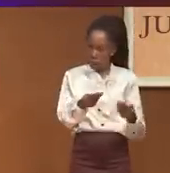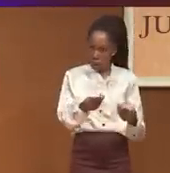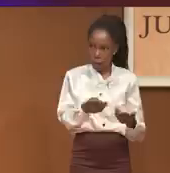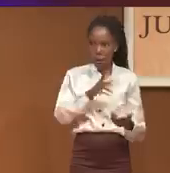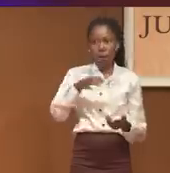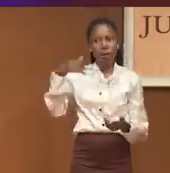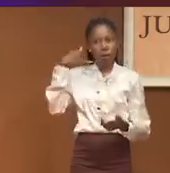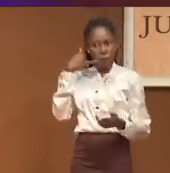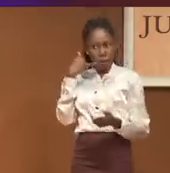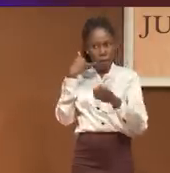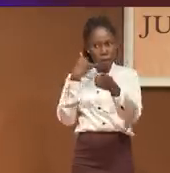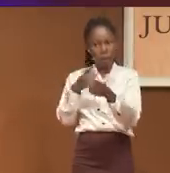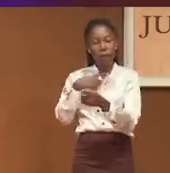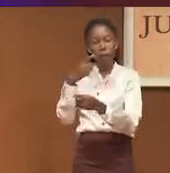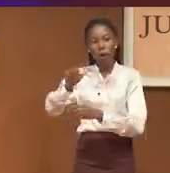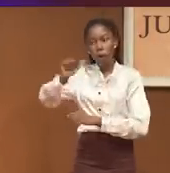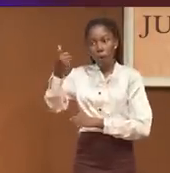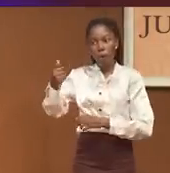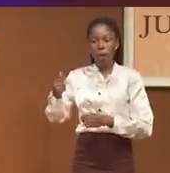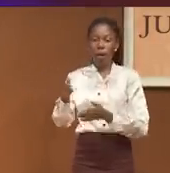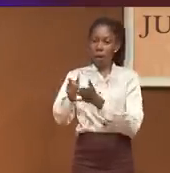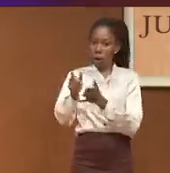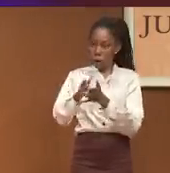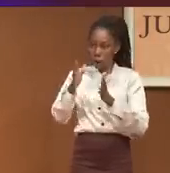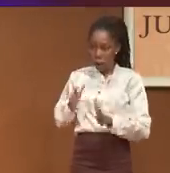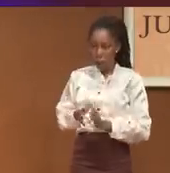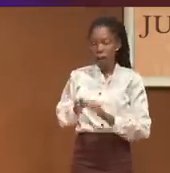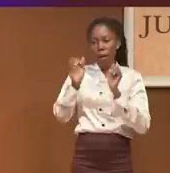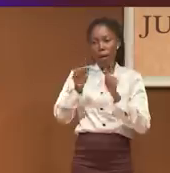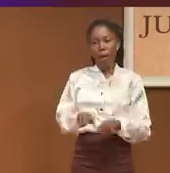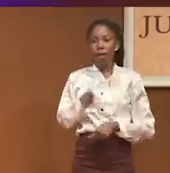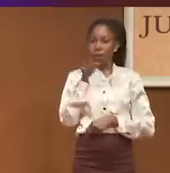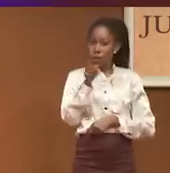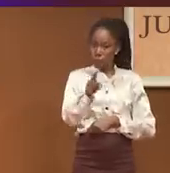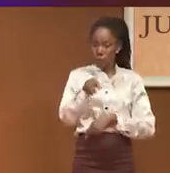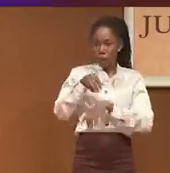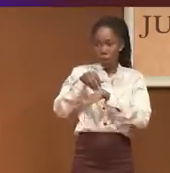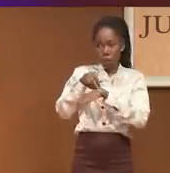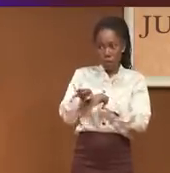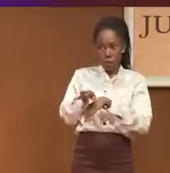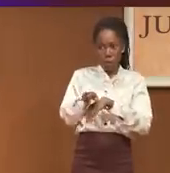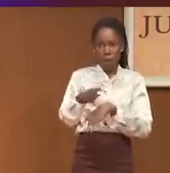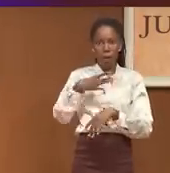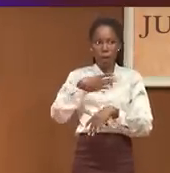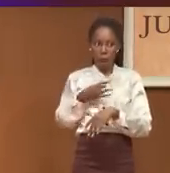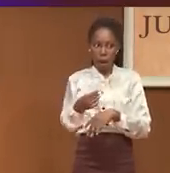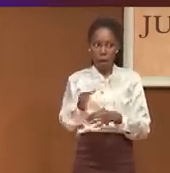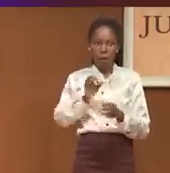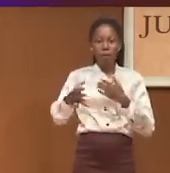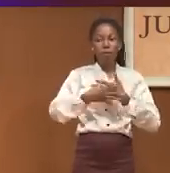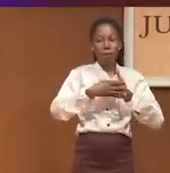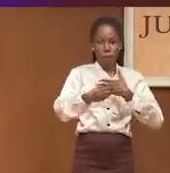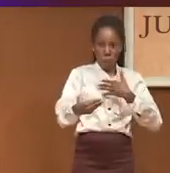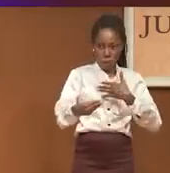Okay. Because I've given it to a lawyer. I told the lawyer, I have a buyer. Okay. Can you send the copy? Even if you have